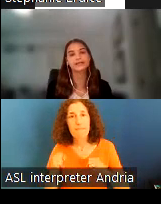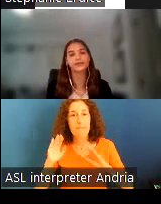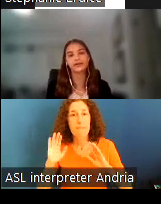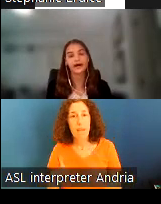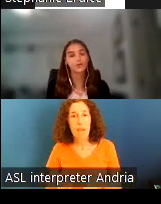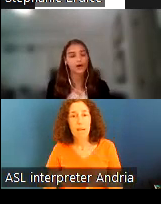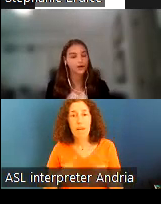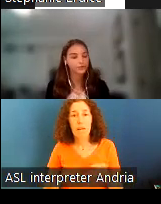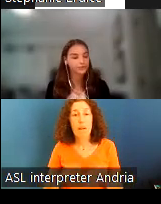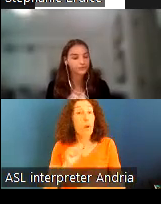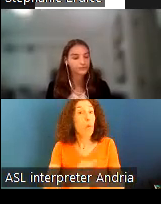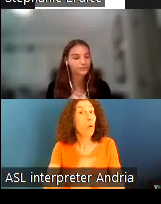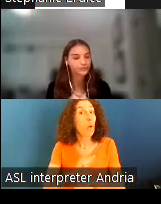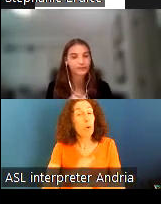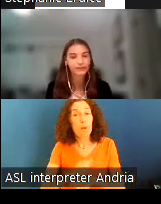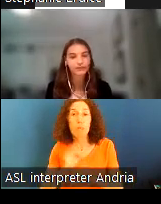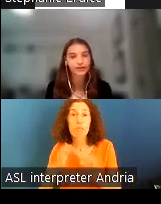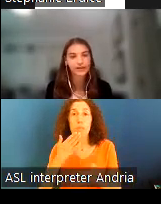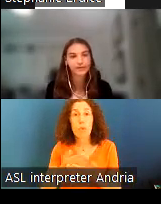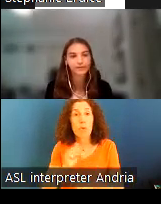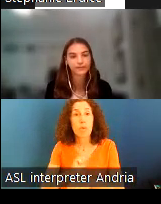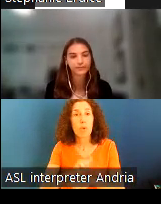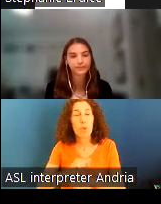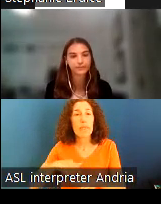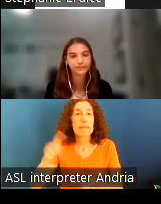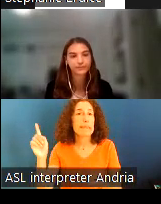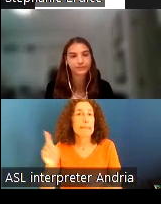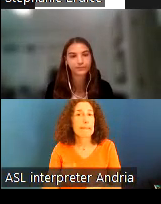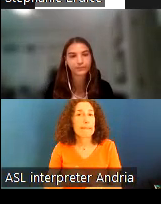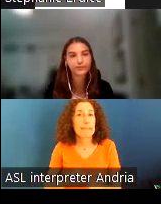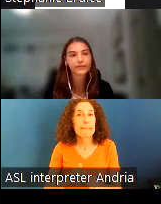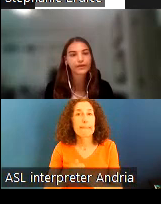and productivity at work. Next slide.